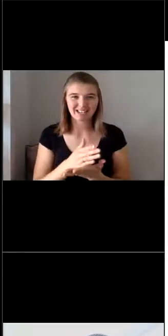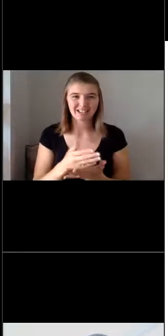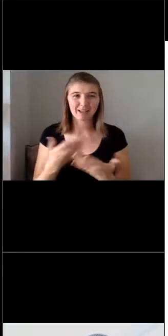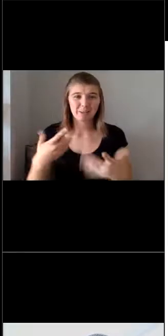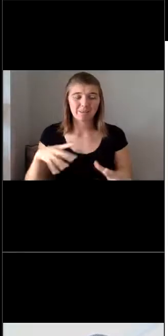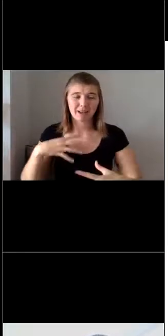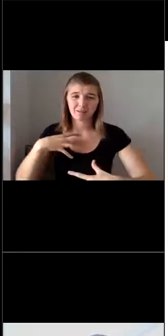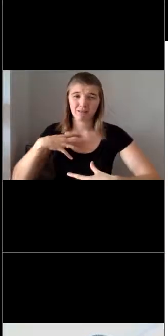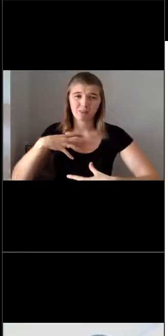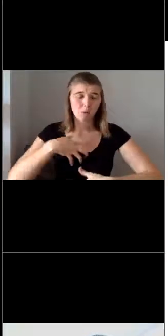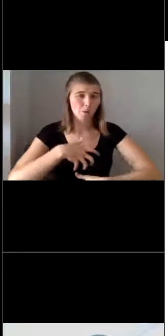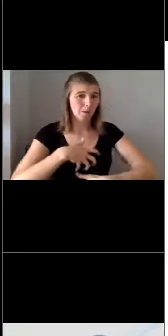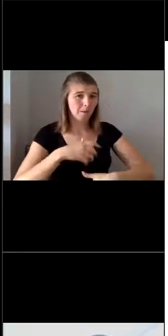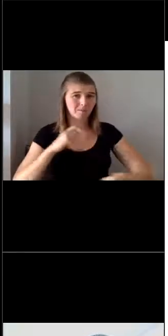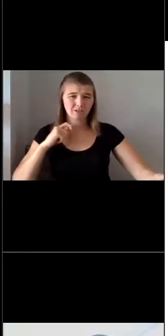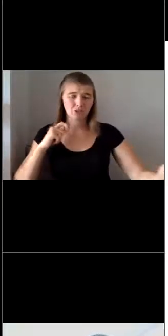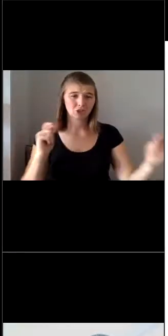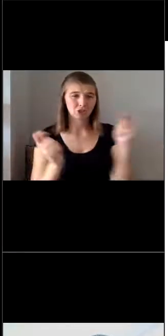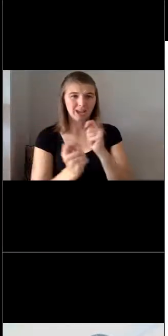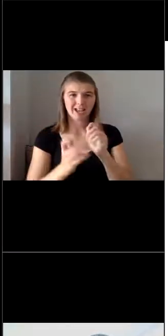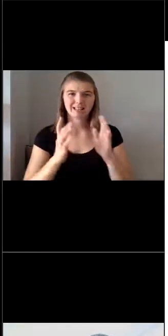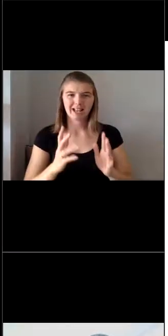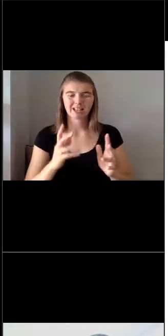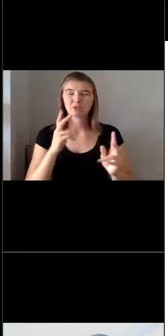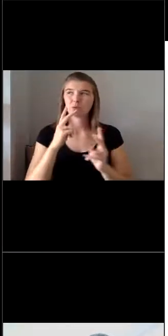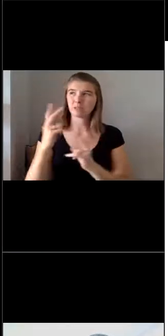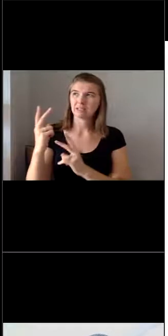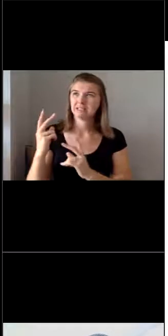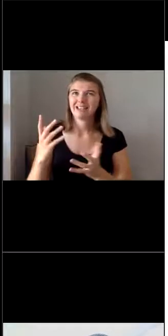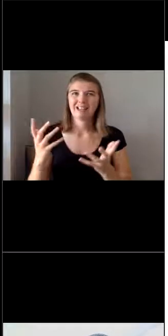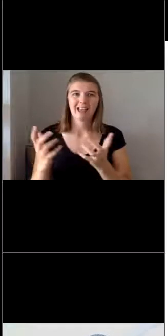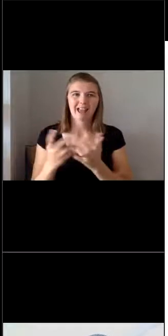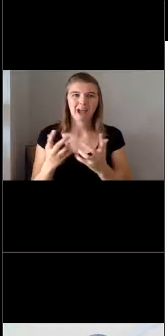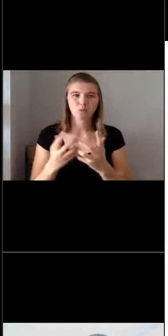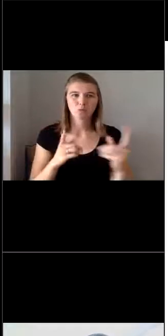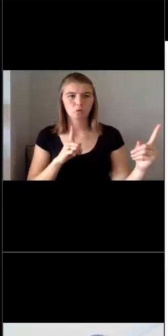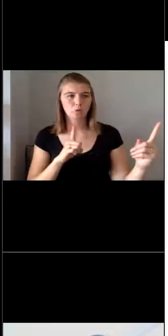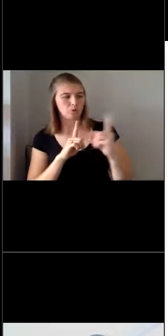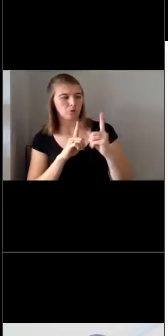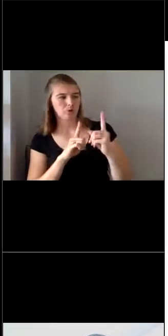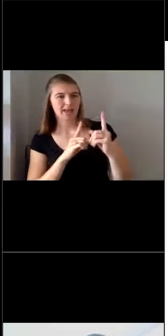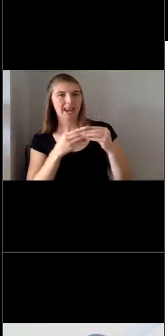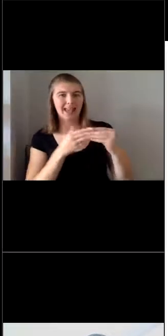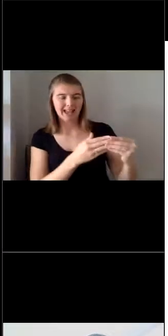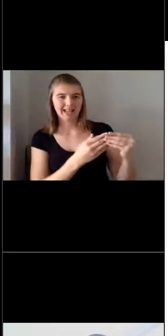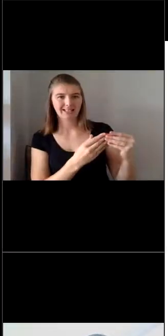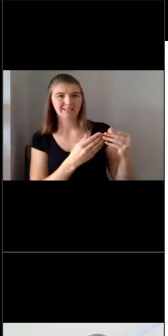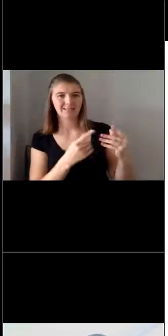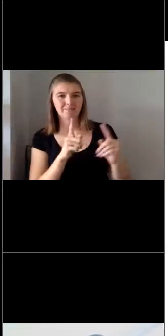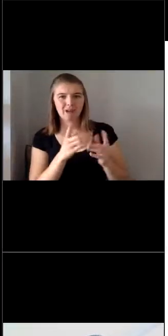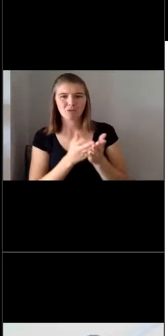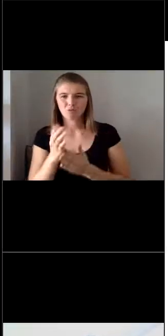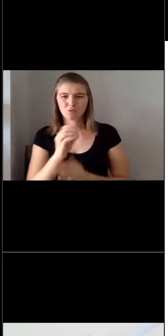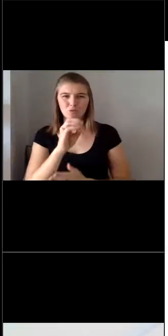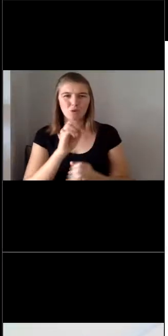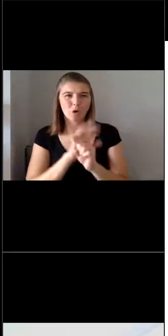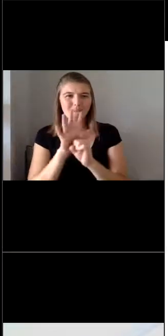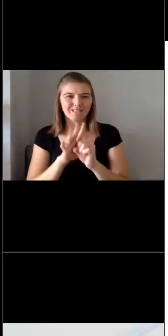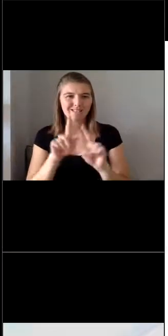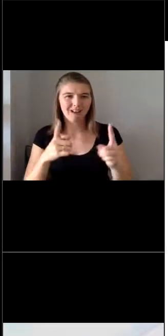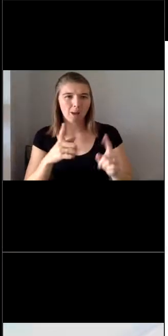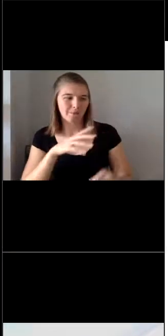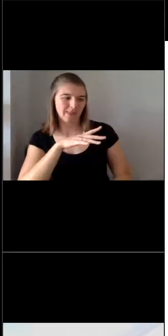be really reflective about how we maintain our leadership presence through this circumstance. What's been